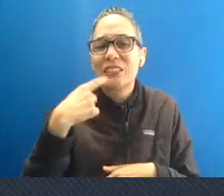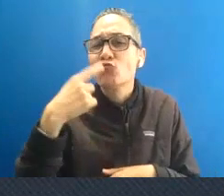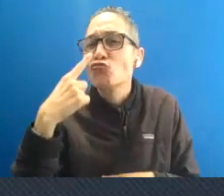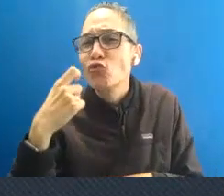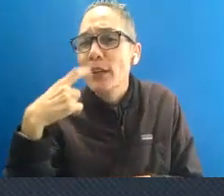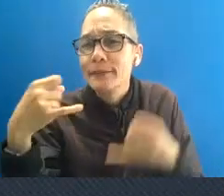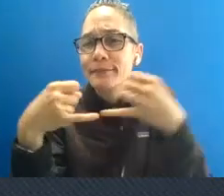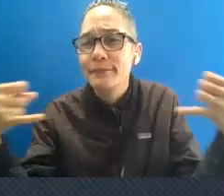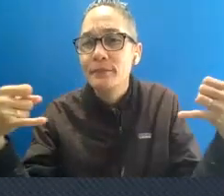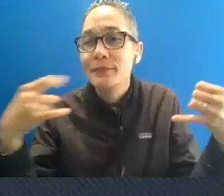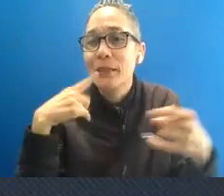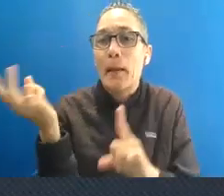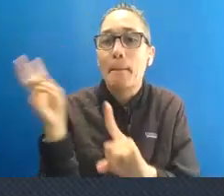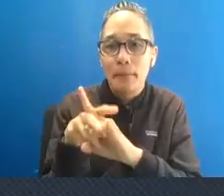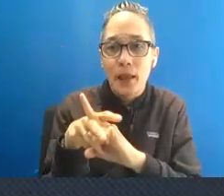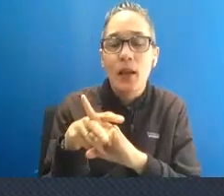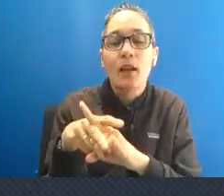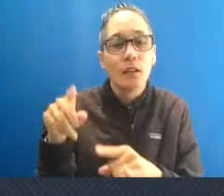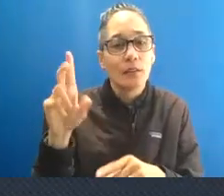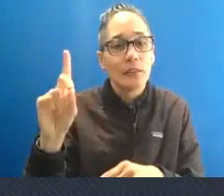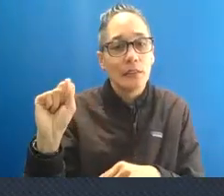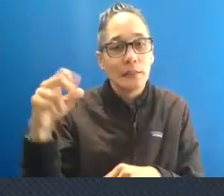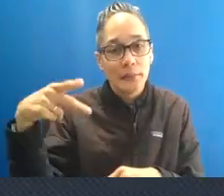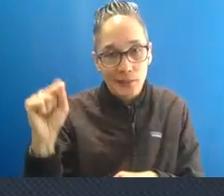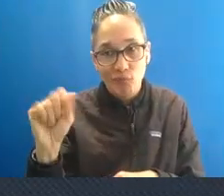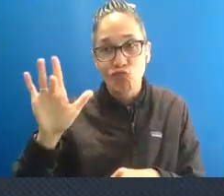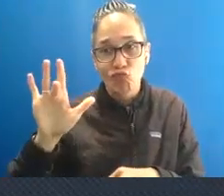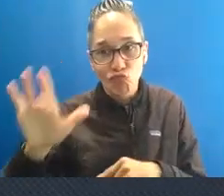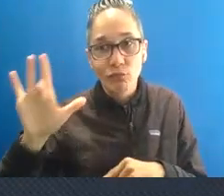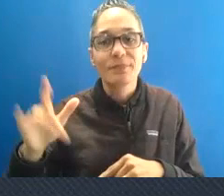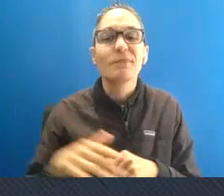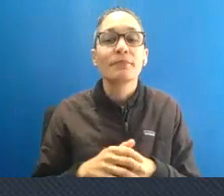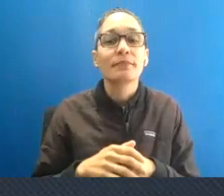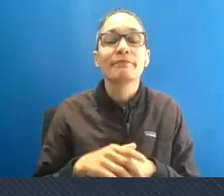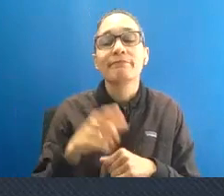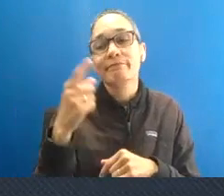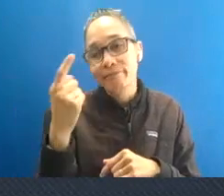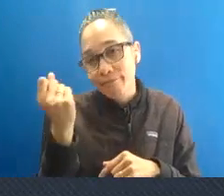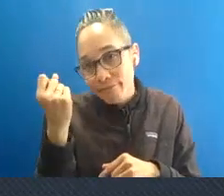link titled Apply to DSPS Now. You'll go ahead and want to select that.